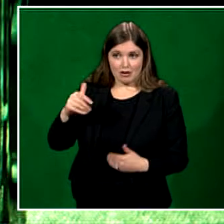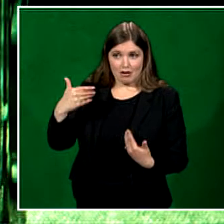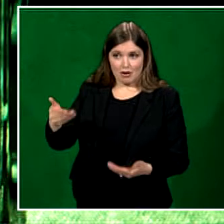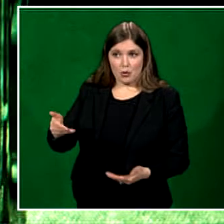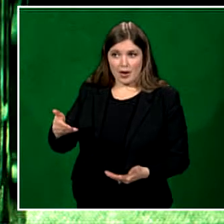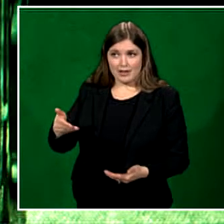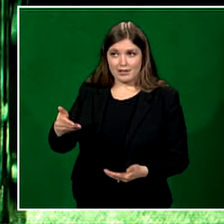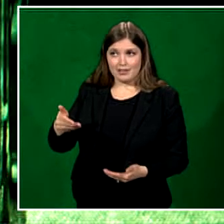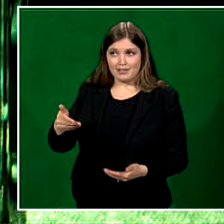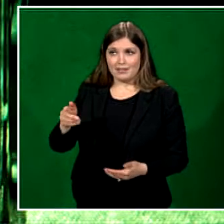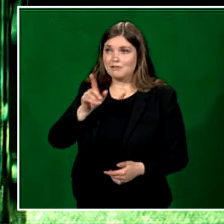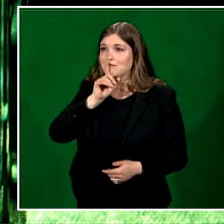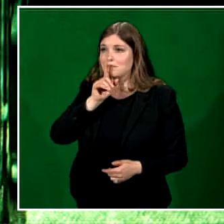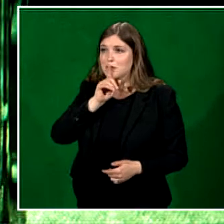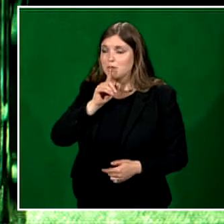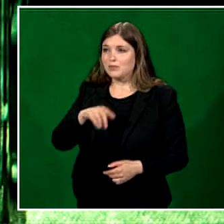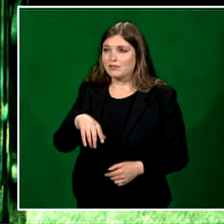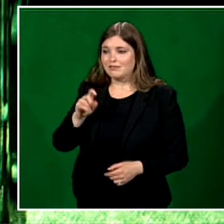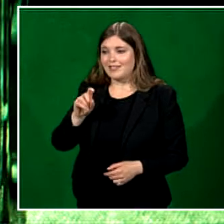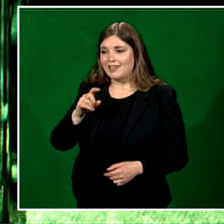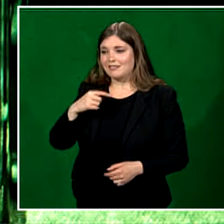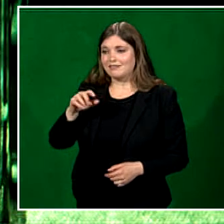You're on mute, Alicia.